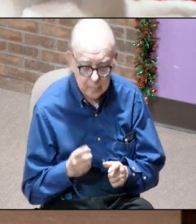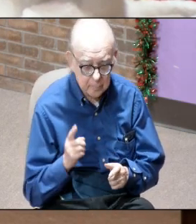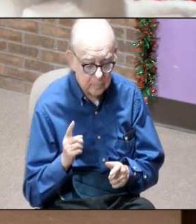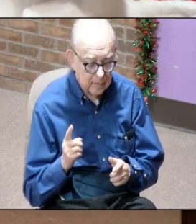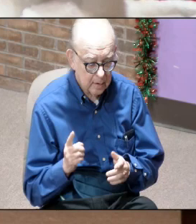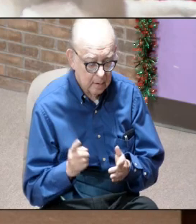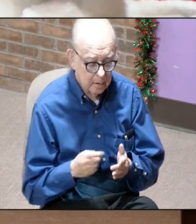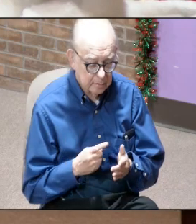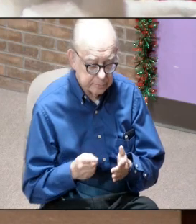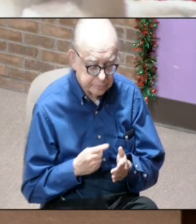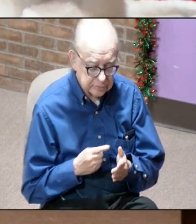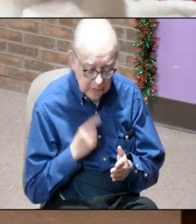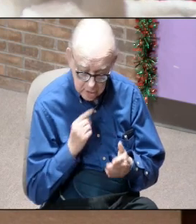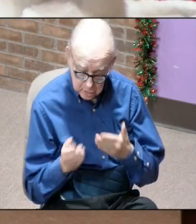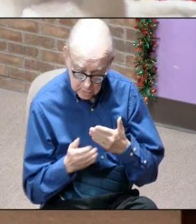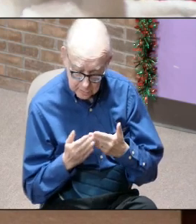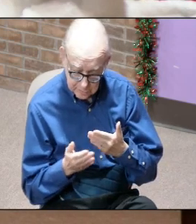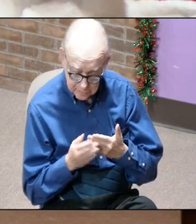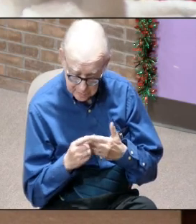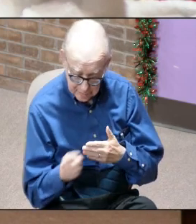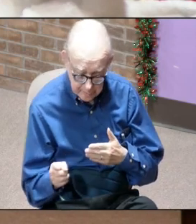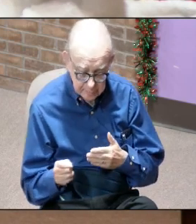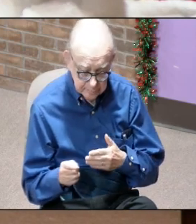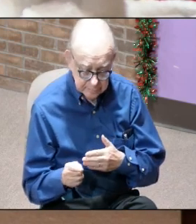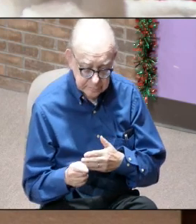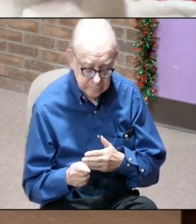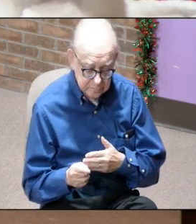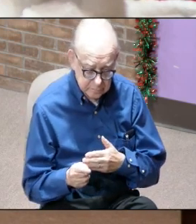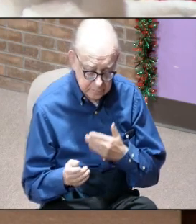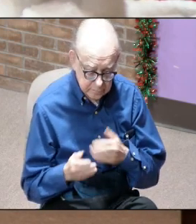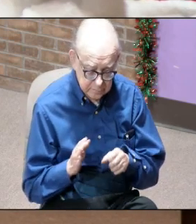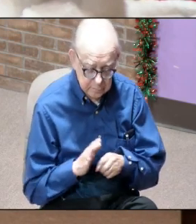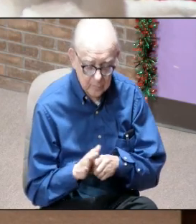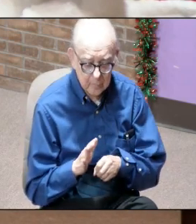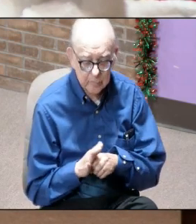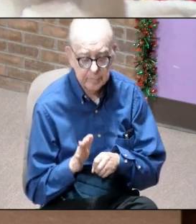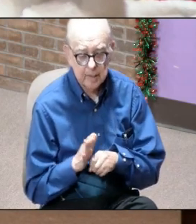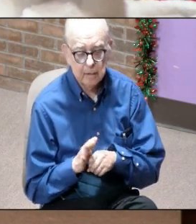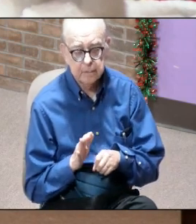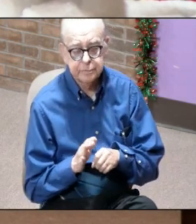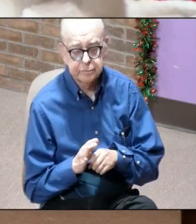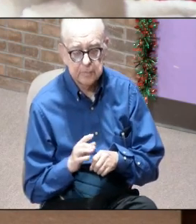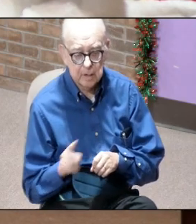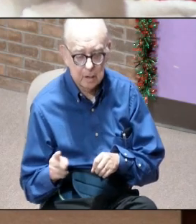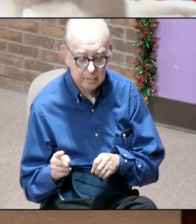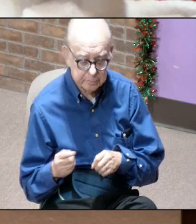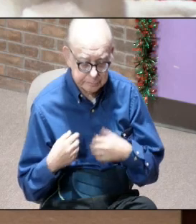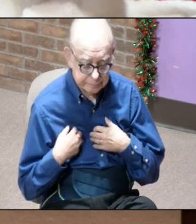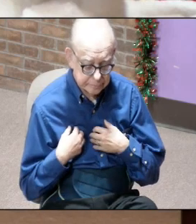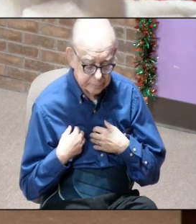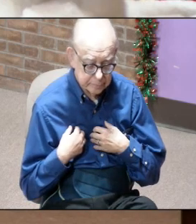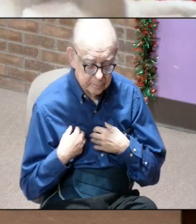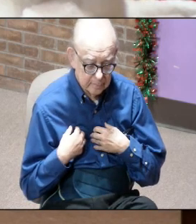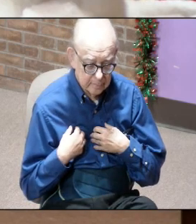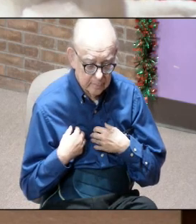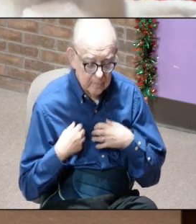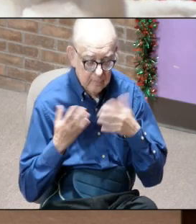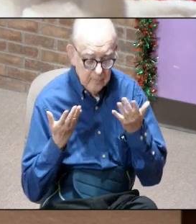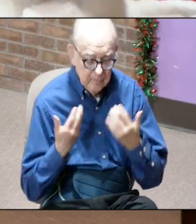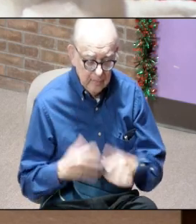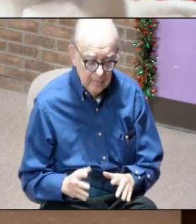once he got really, really close to them, close enough that they had already let down their